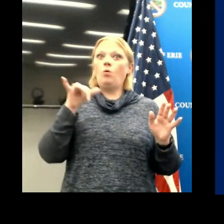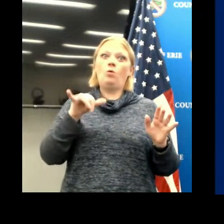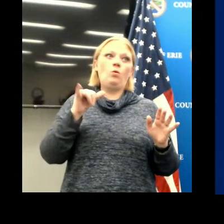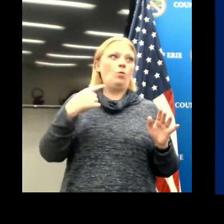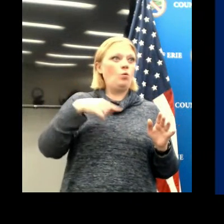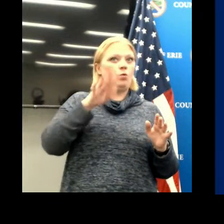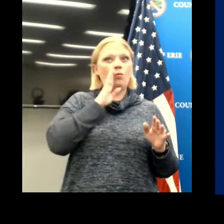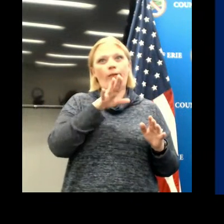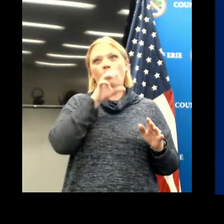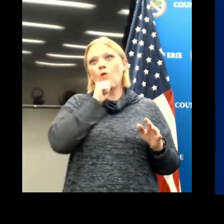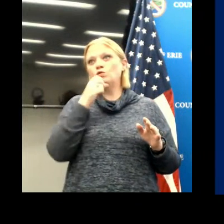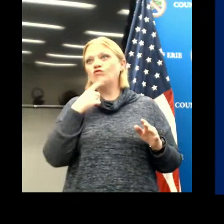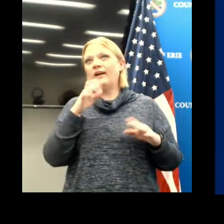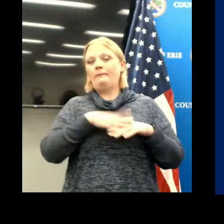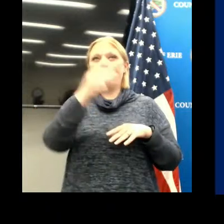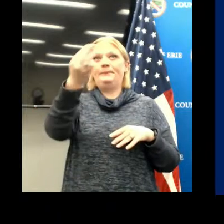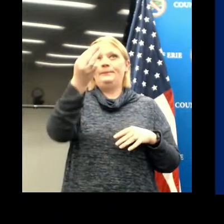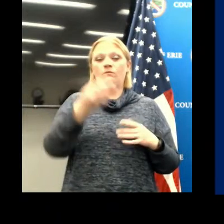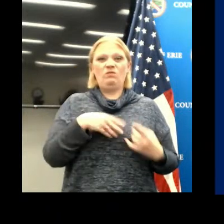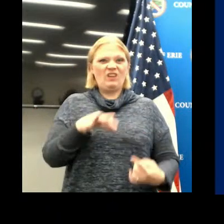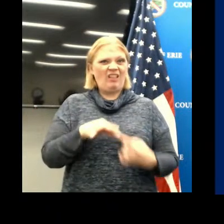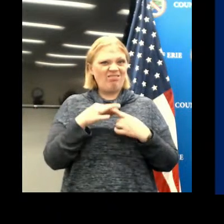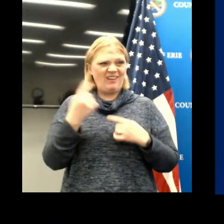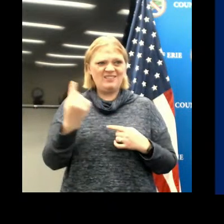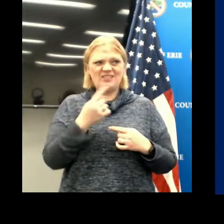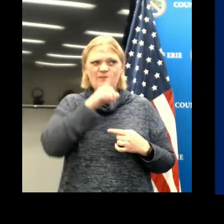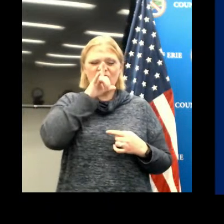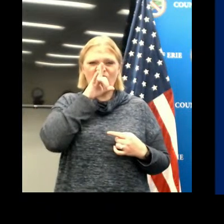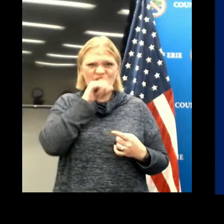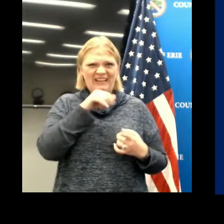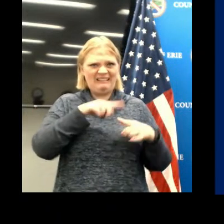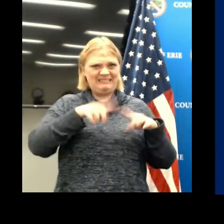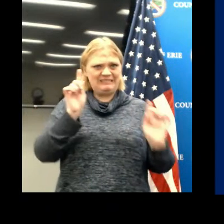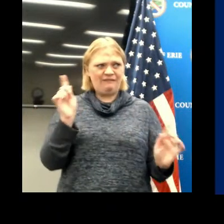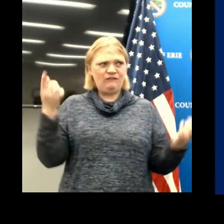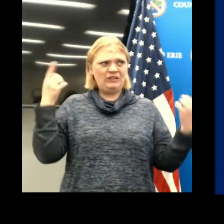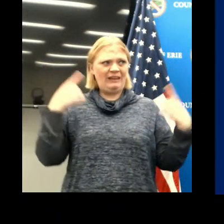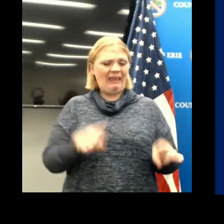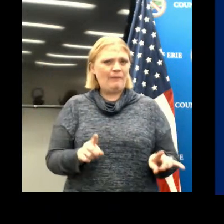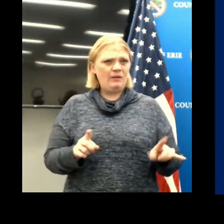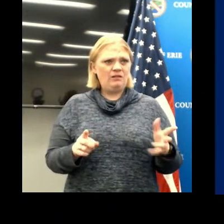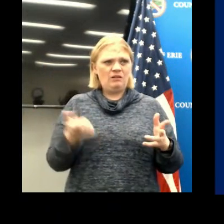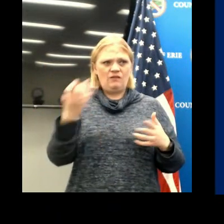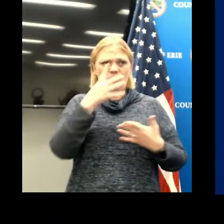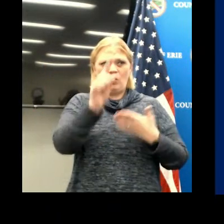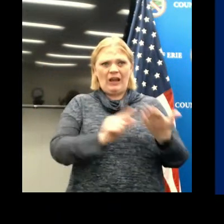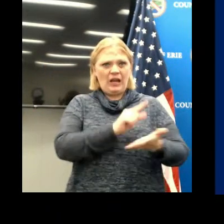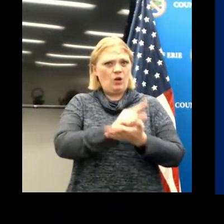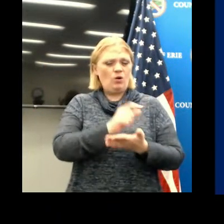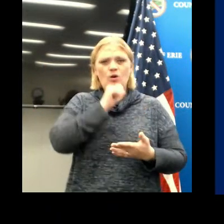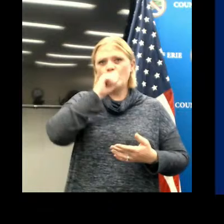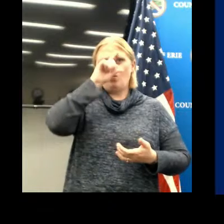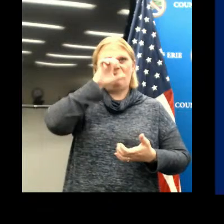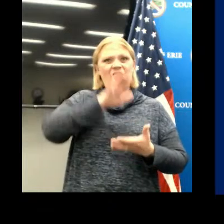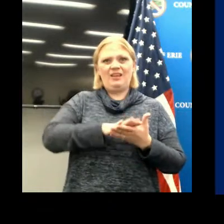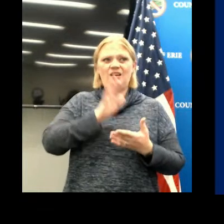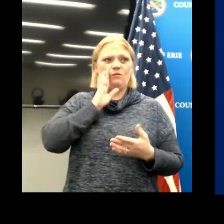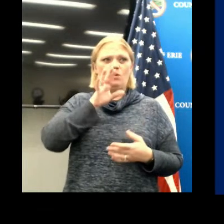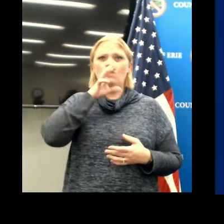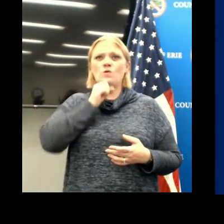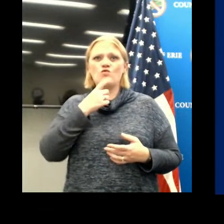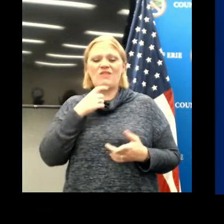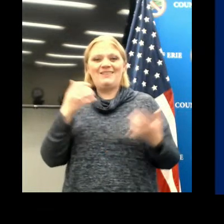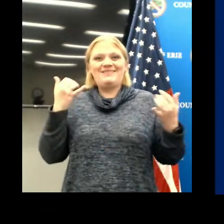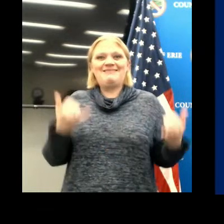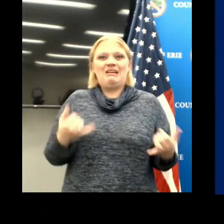red on Monday. Well, unless something really difference happens in the next few hours, I do not believe we're going to go in orange and red